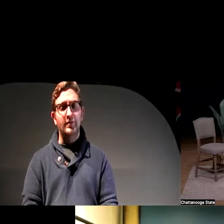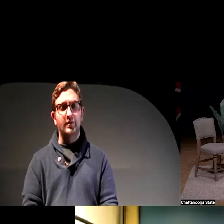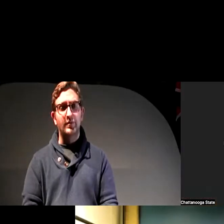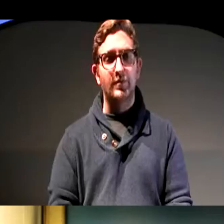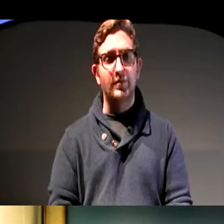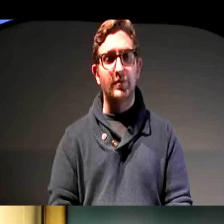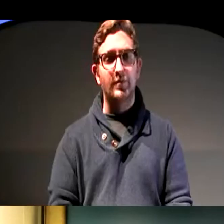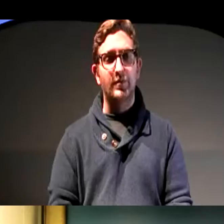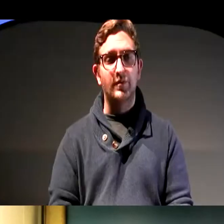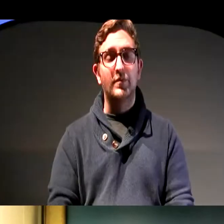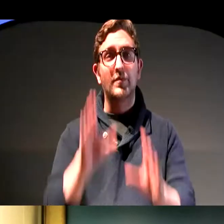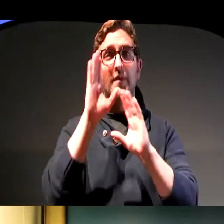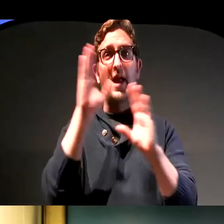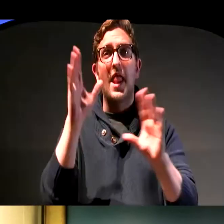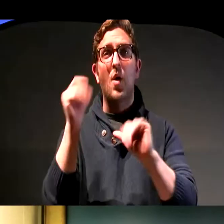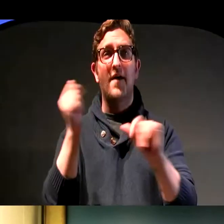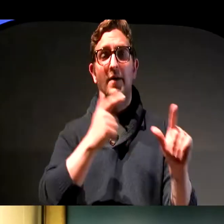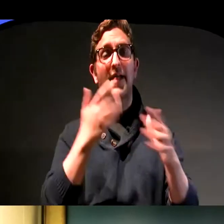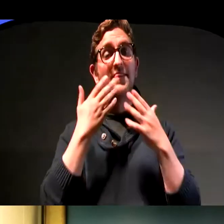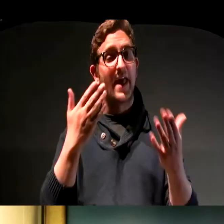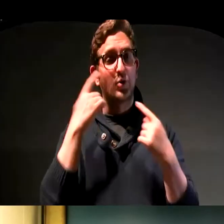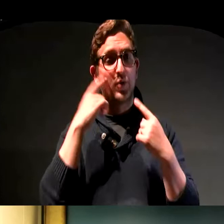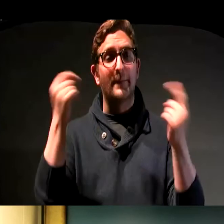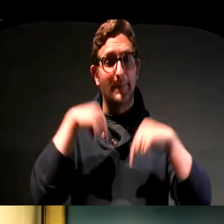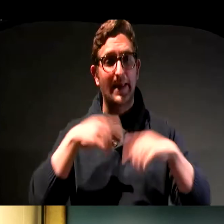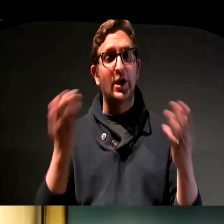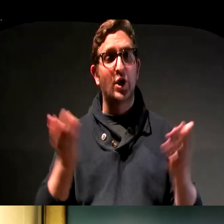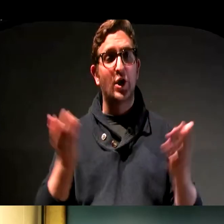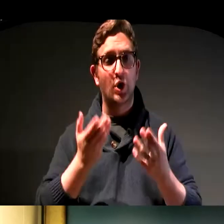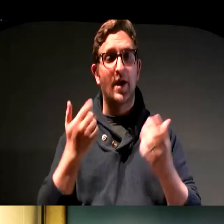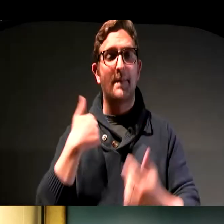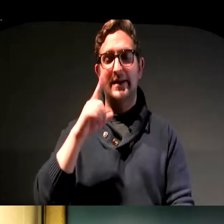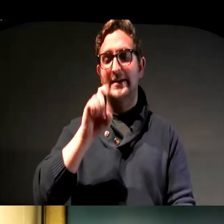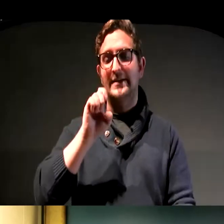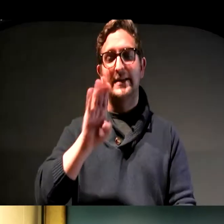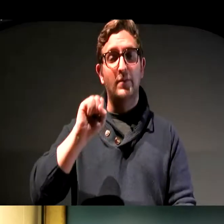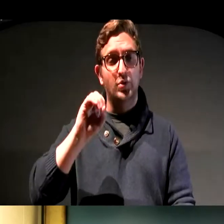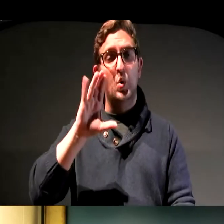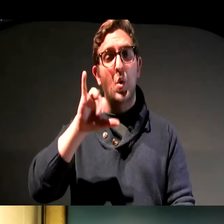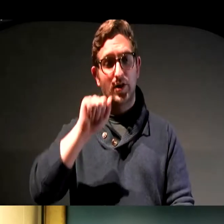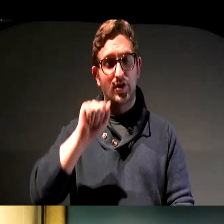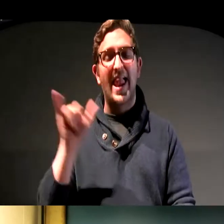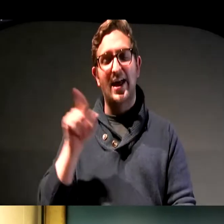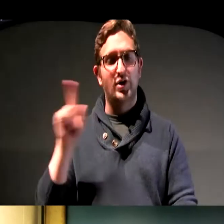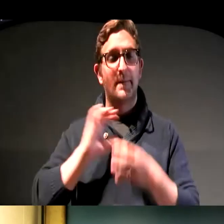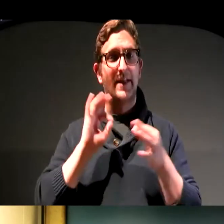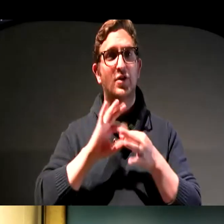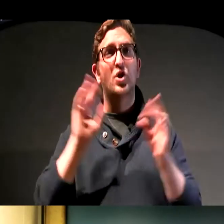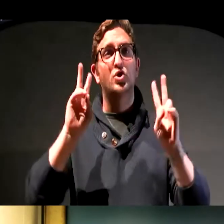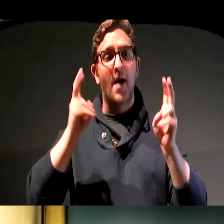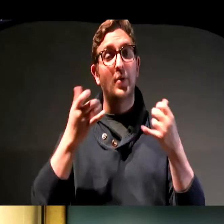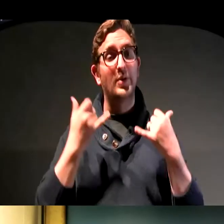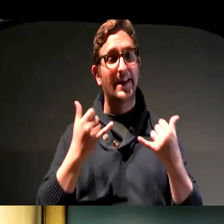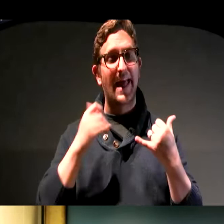everybody. Thanks for being here. I'm Deb Socia, as she mentioned. The topic today is one that hits close